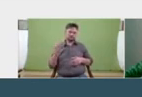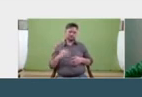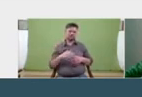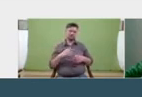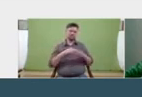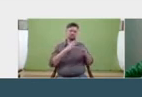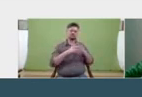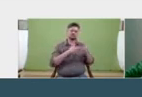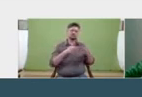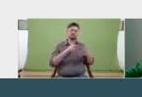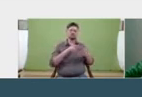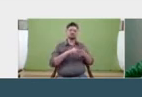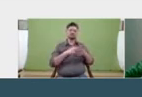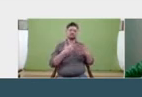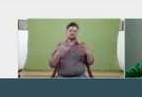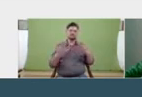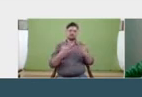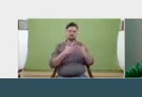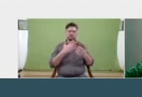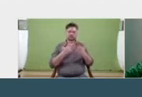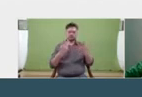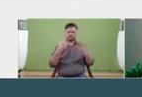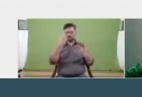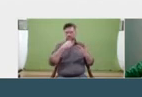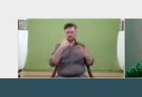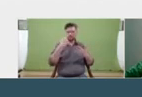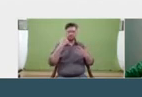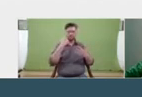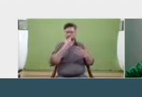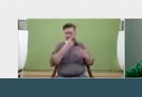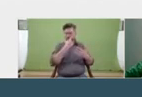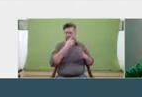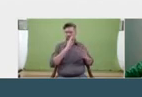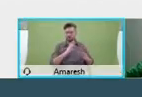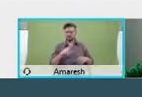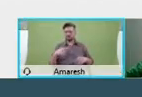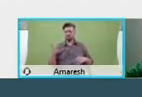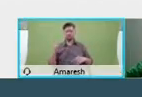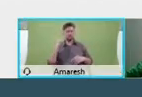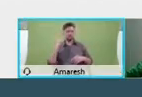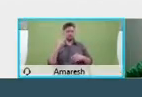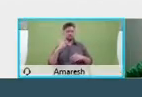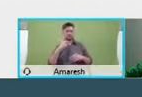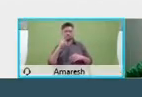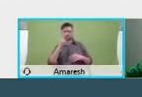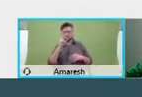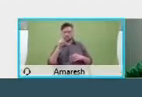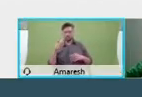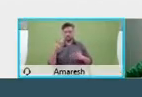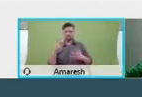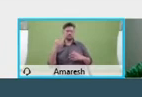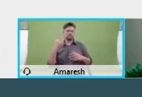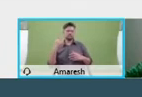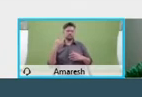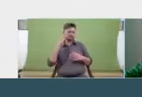eyes okay whereas in spoken language ear and vocal apparatus so vocal cords and